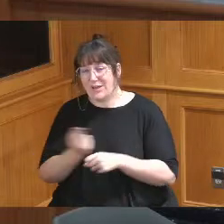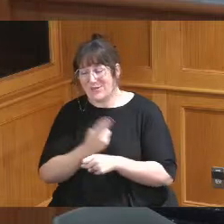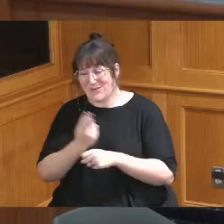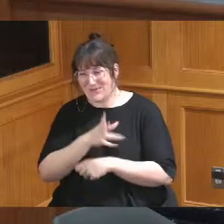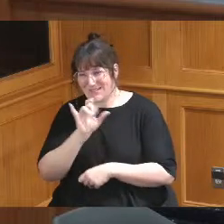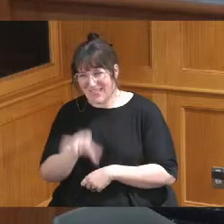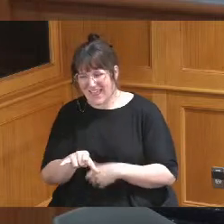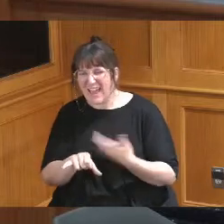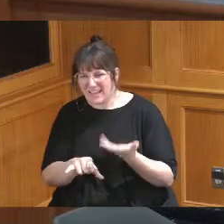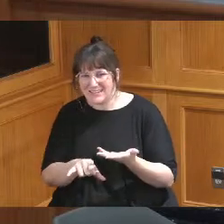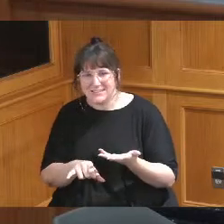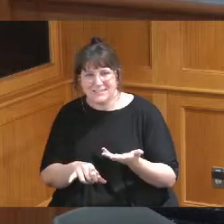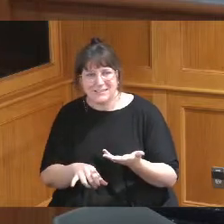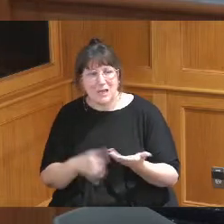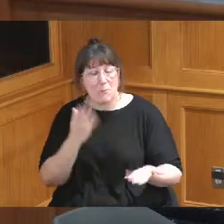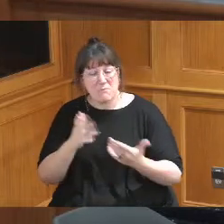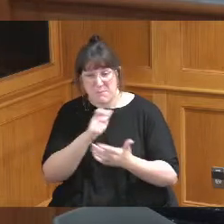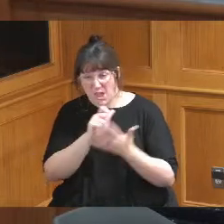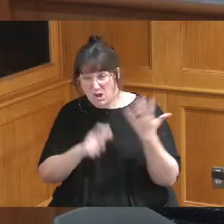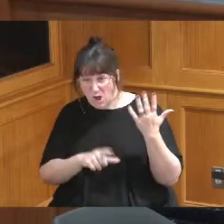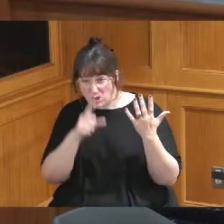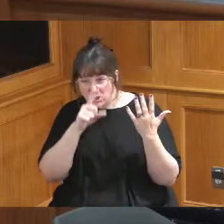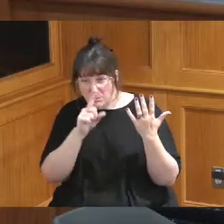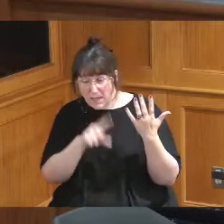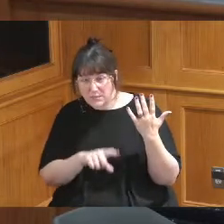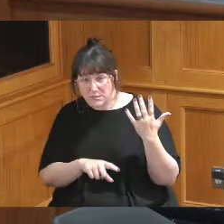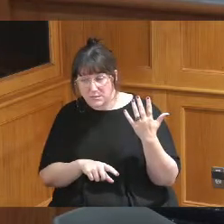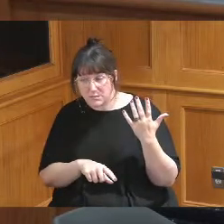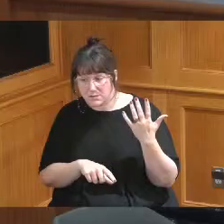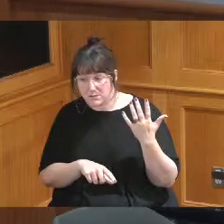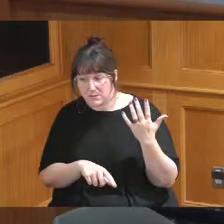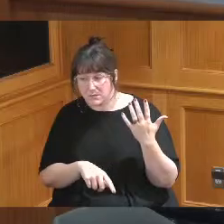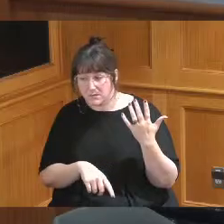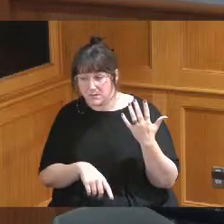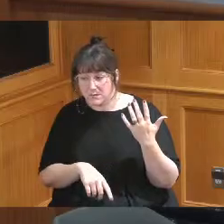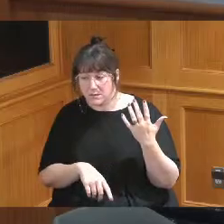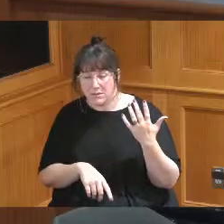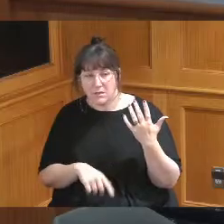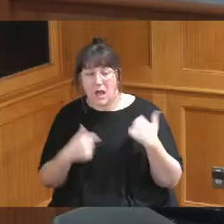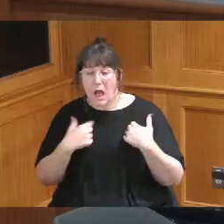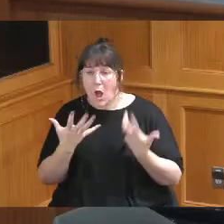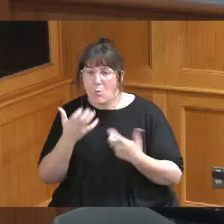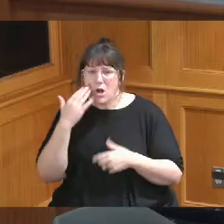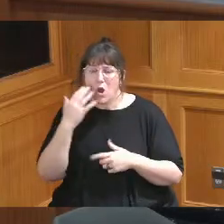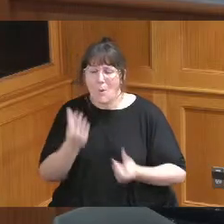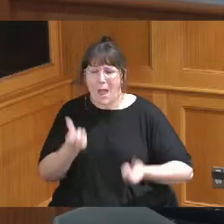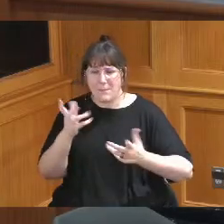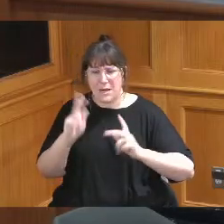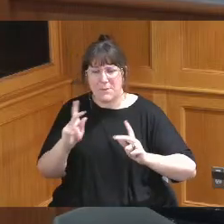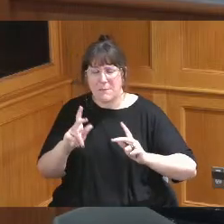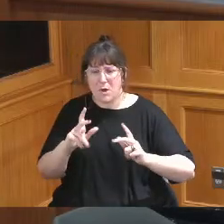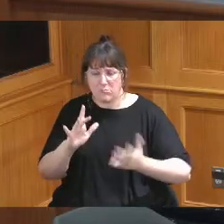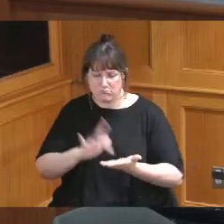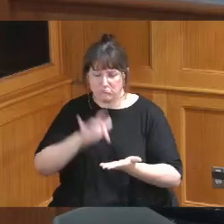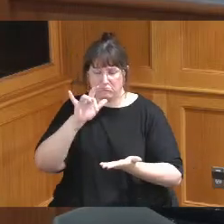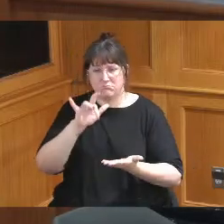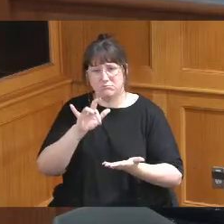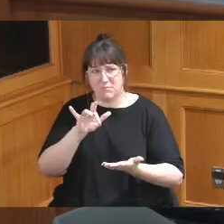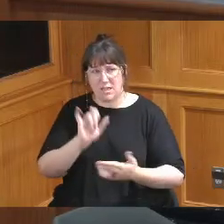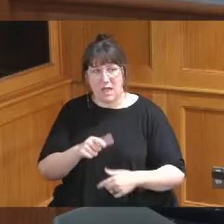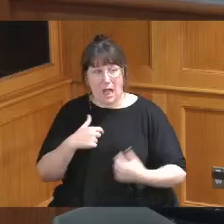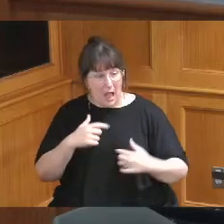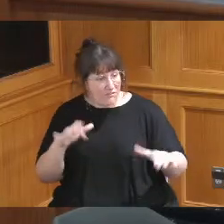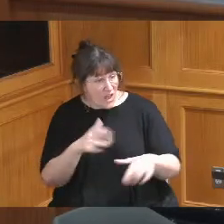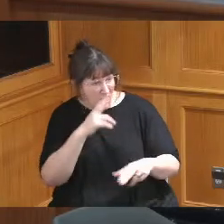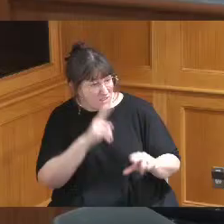we that'd can be pull great. pretty quickly. Maybe on all of them, if you don't mind. I'm sorry, what? On all of them, with the poll work. I'd love to know how many people take advantage of the poll worker leave. I've done it. It's